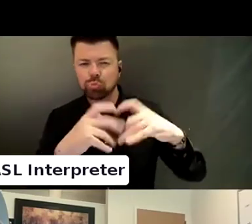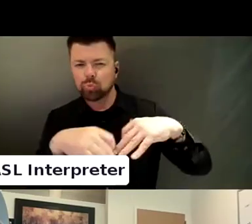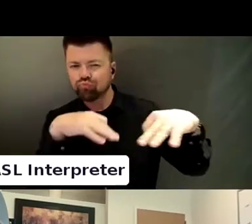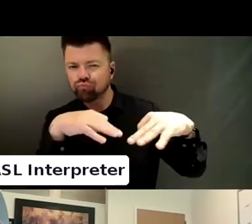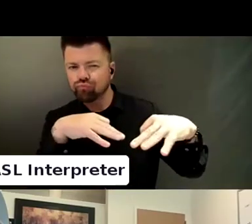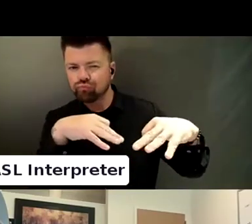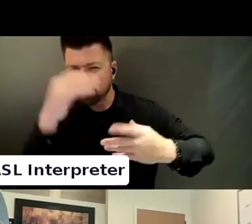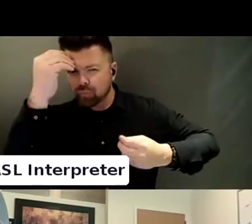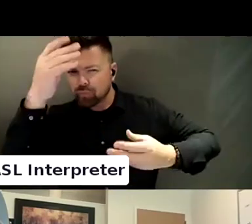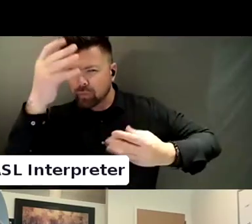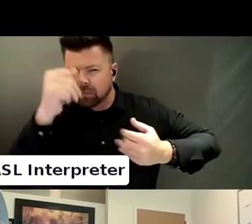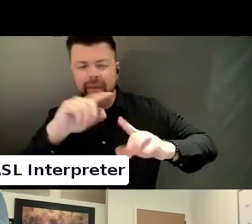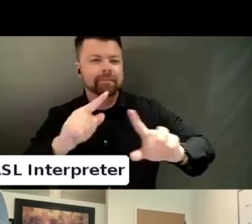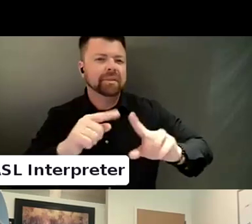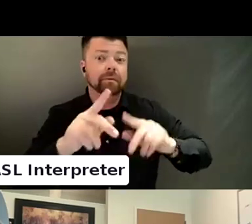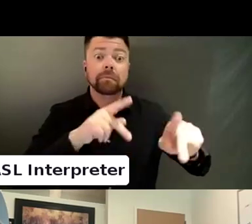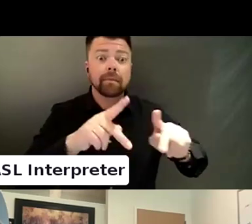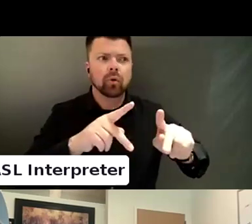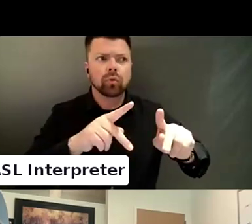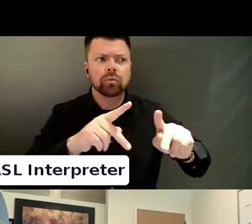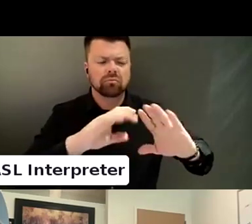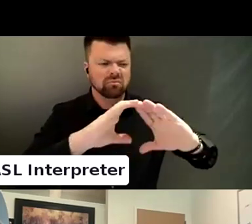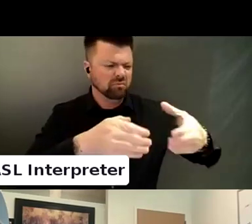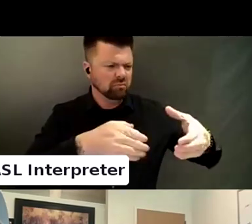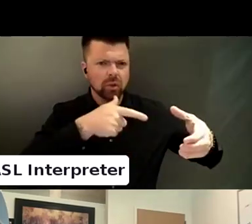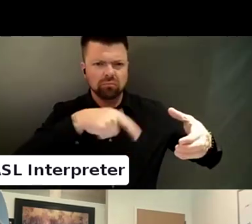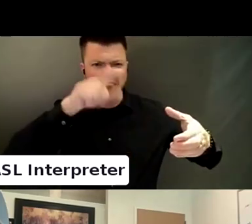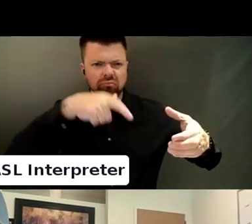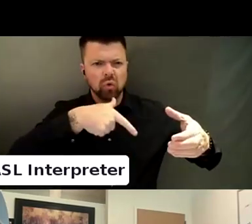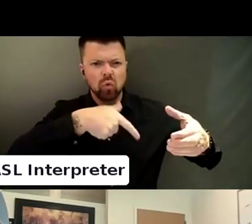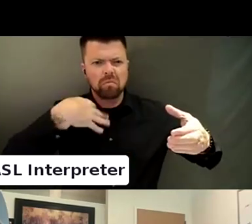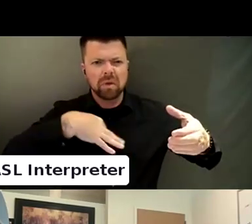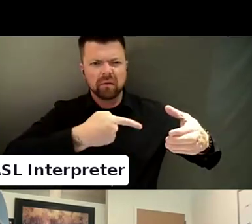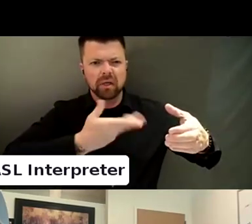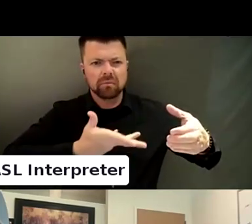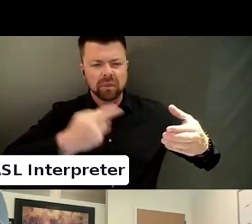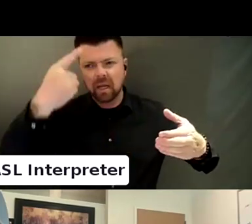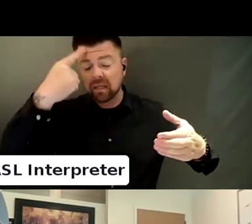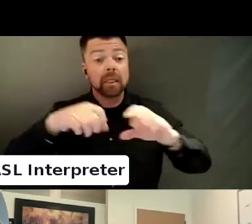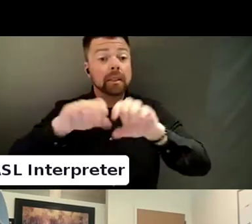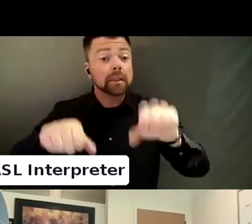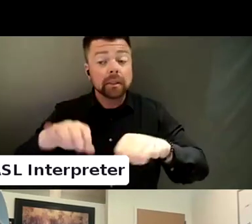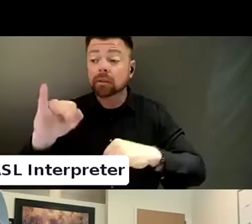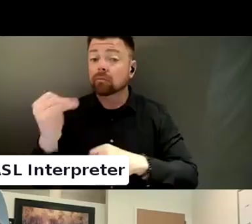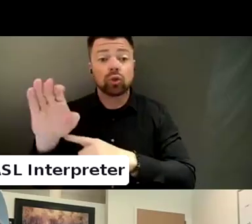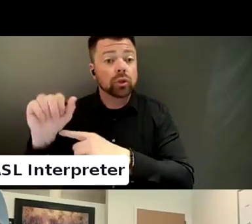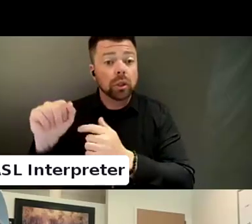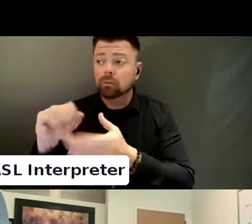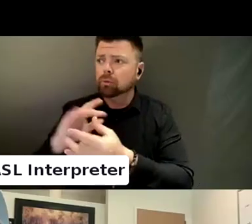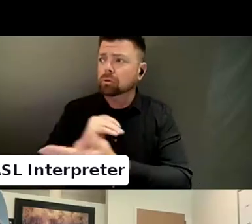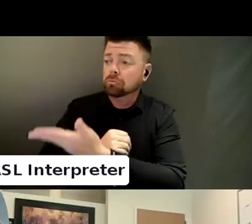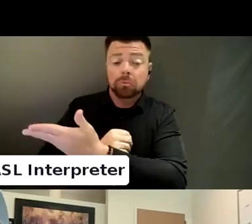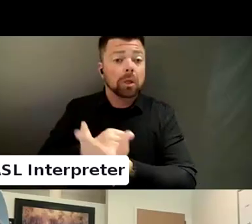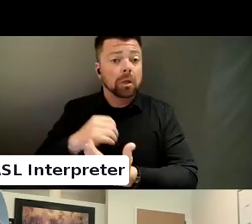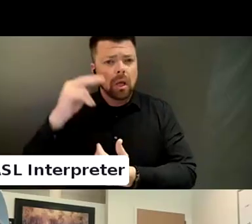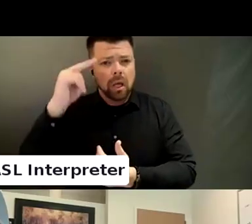about the different people who may benefit from them. So I think about a system, just as Jessica was describing before, that records neural